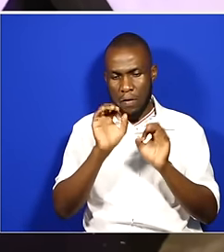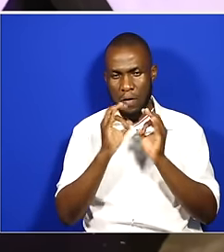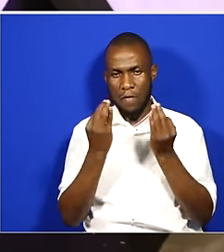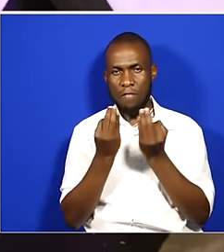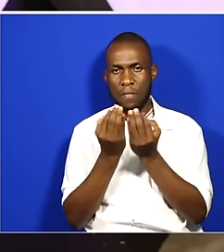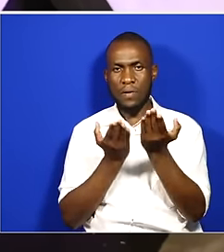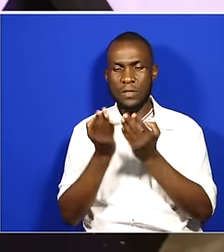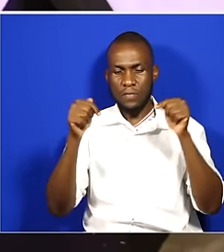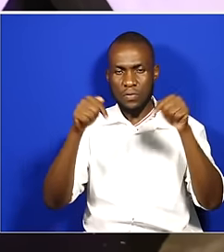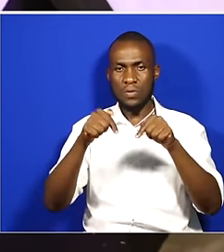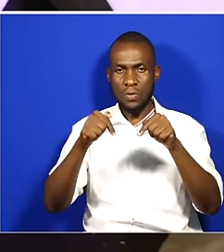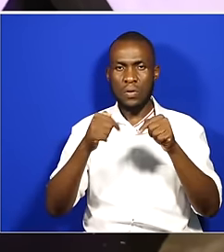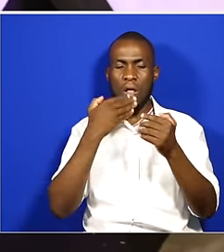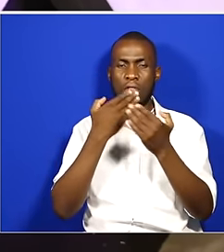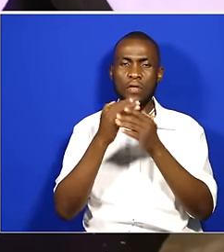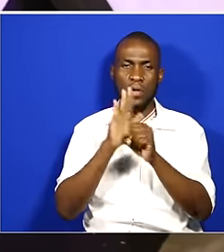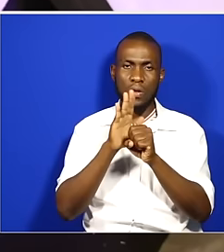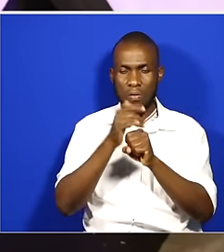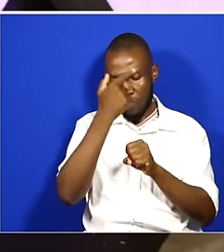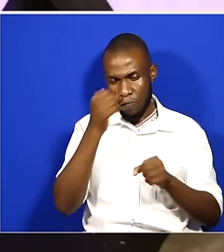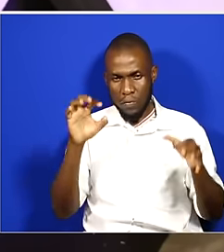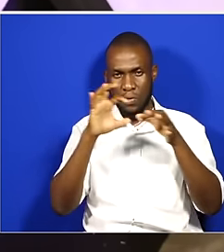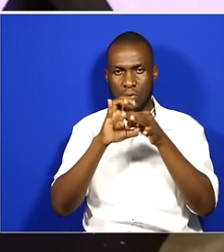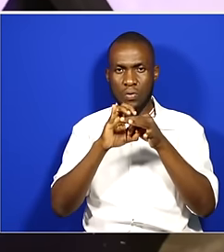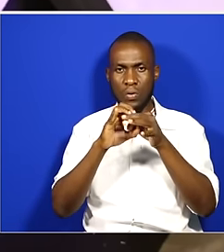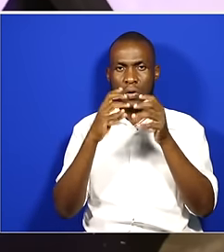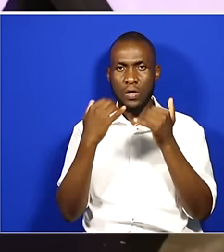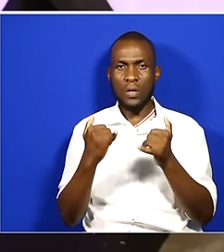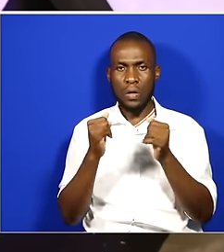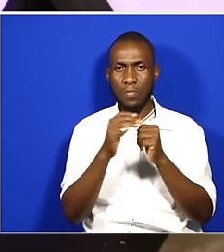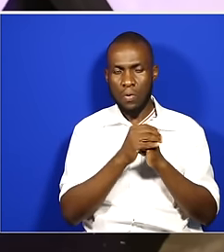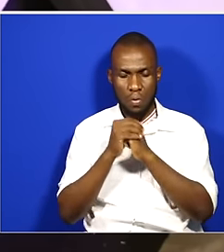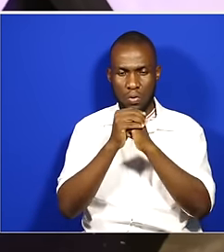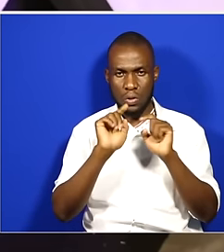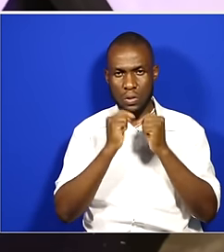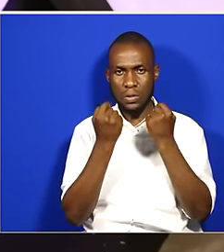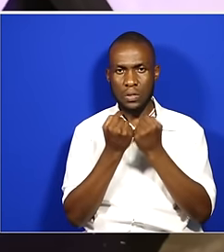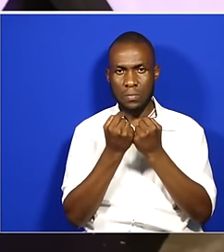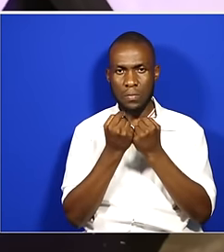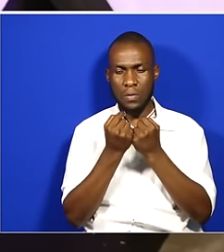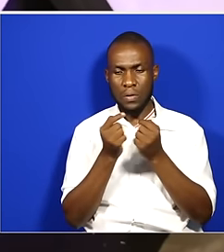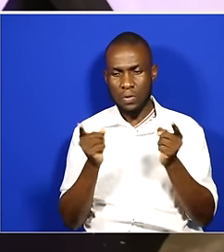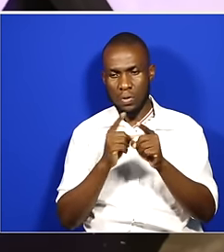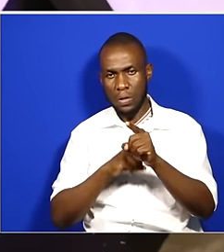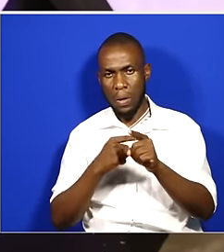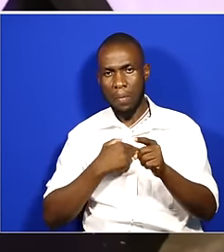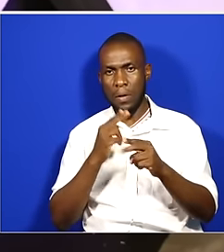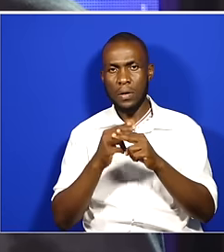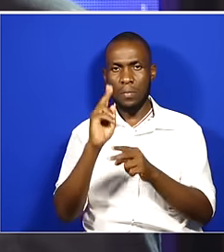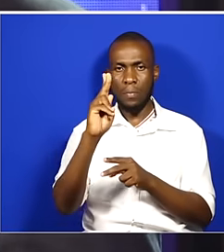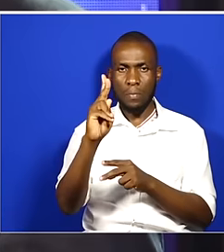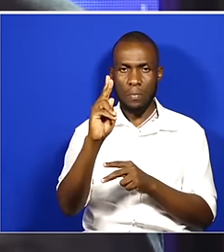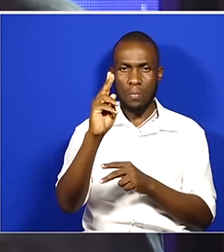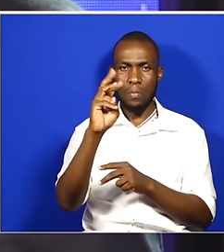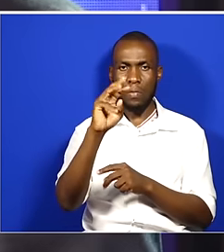on the family service today. Thank you so much for joining me. And on behalf of our worship team that will be here in just a few moments, my name is